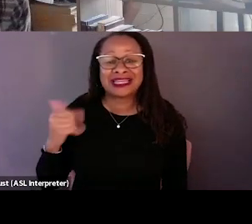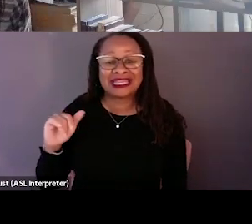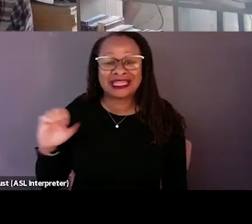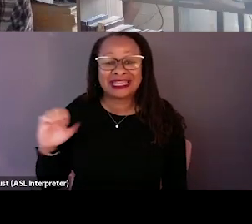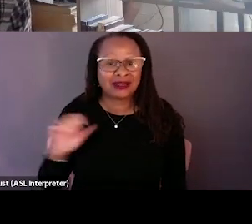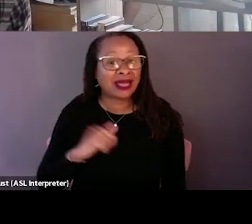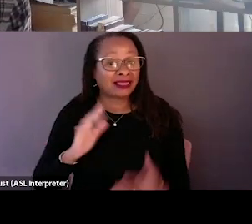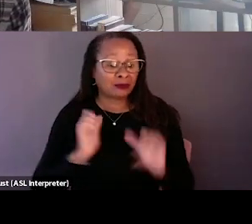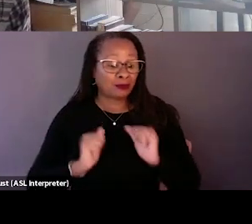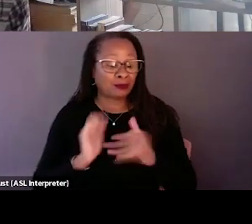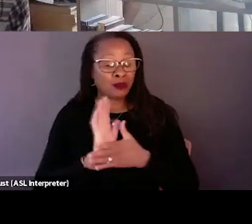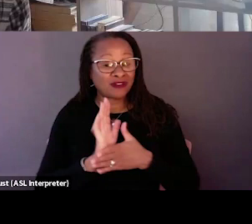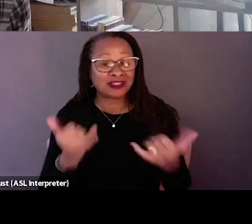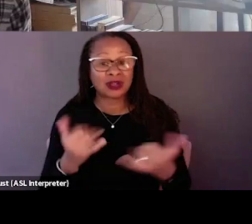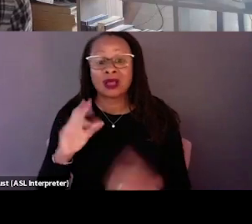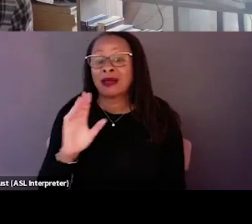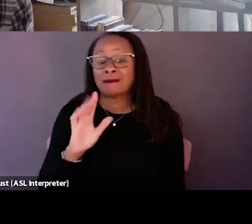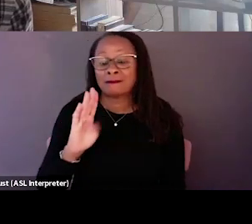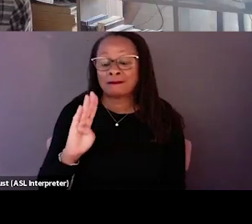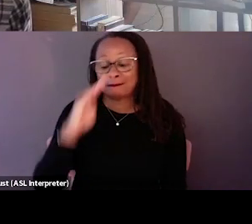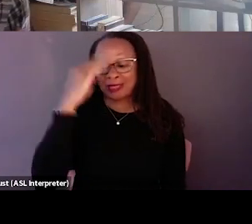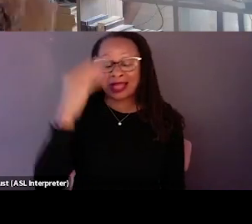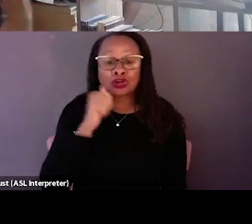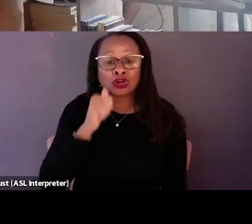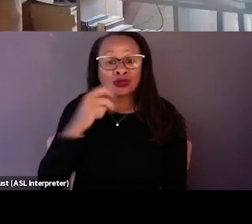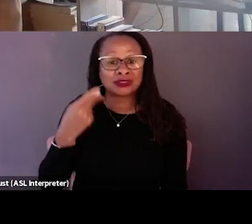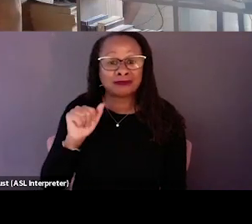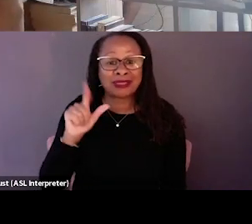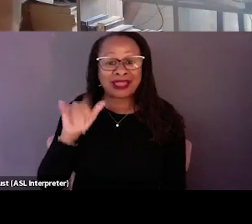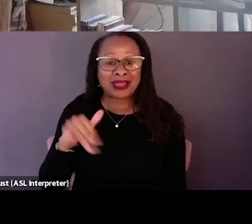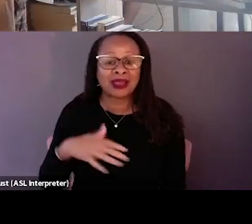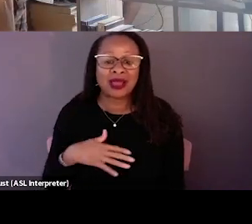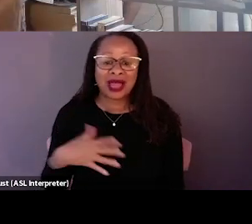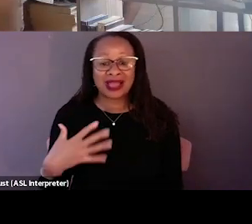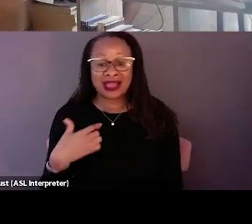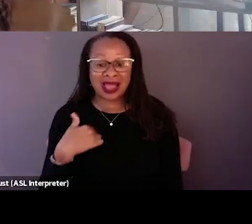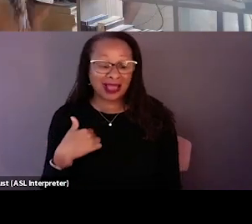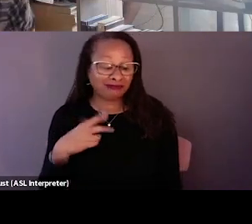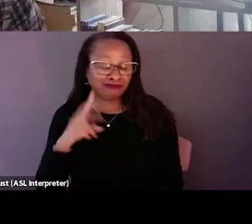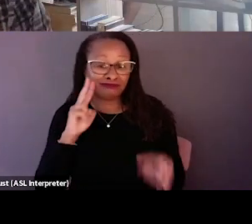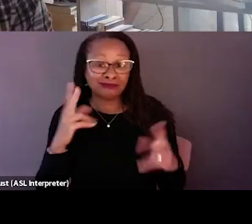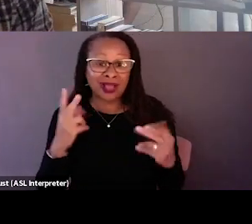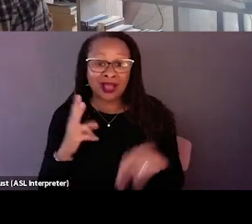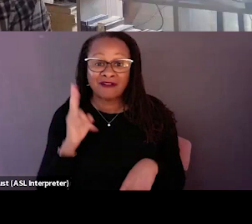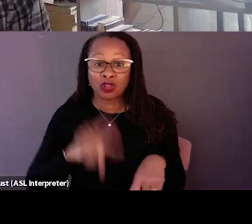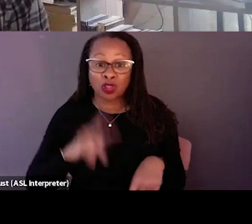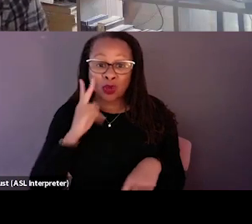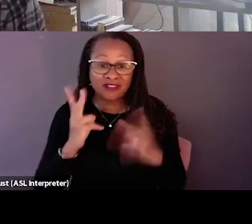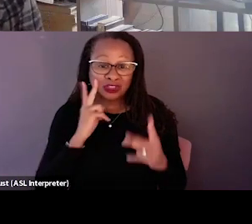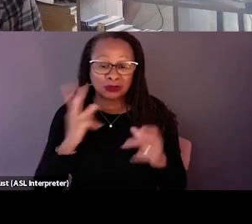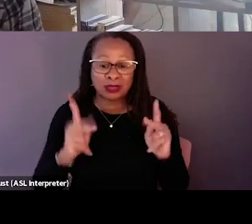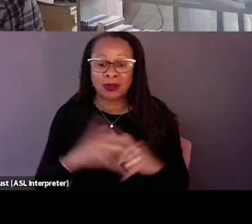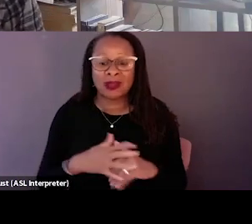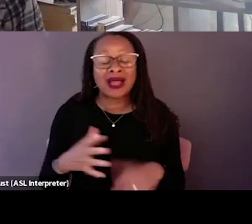I'm wearing a white and blue plaid shirt. I have glasses. I'm white with blonde hair, and